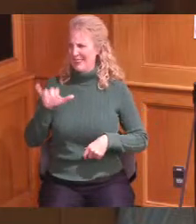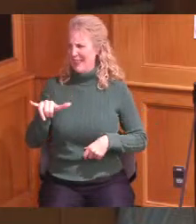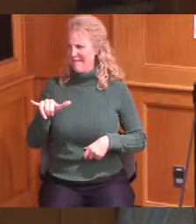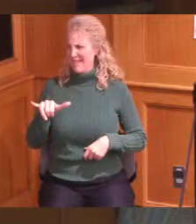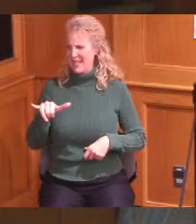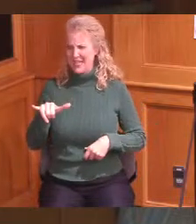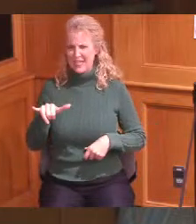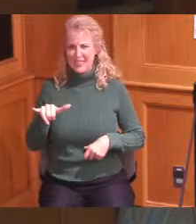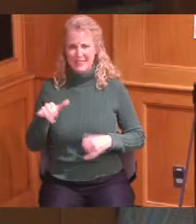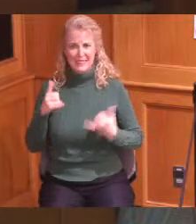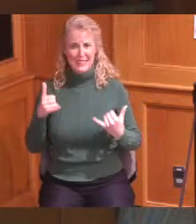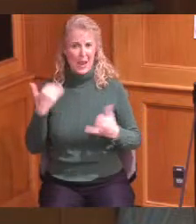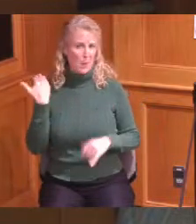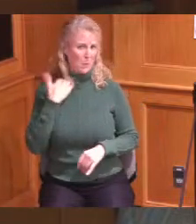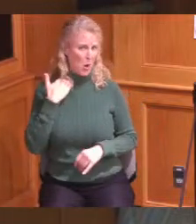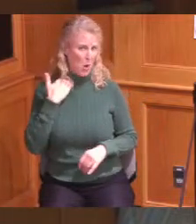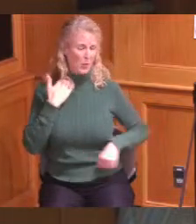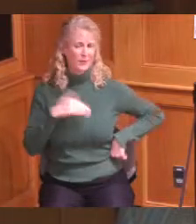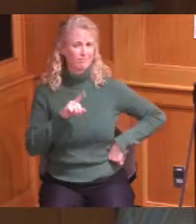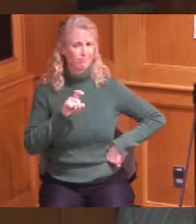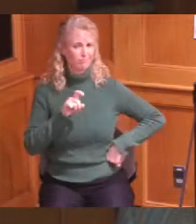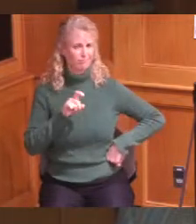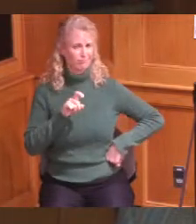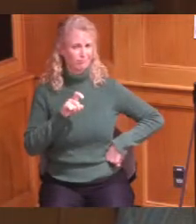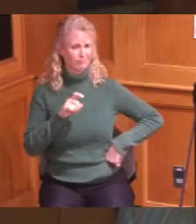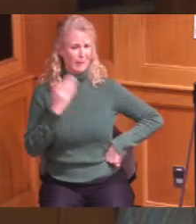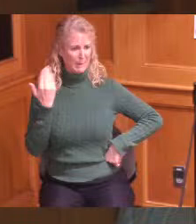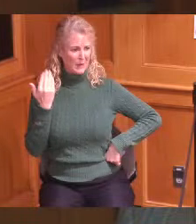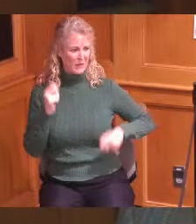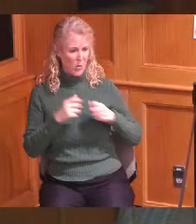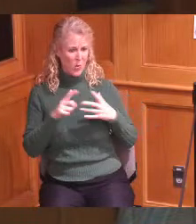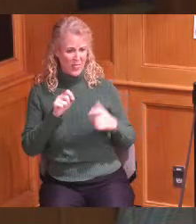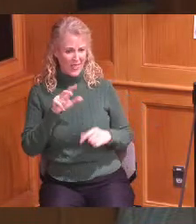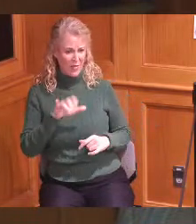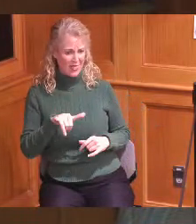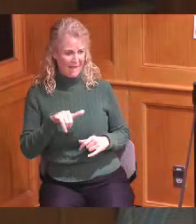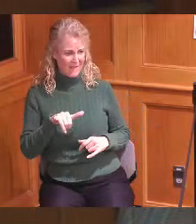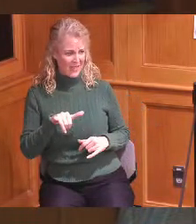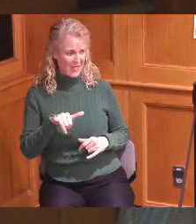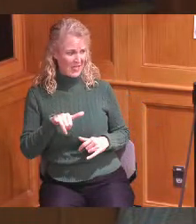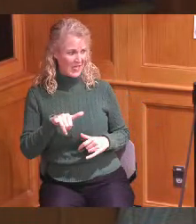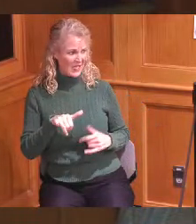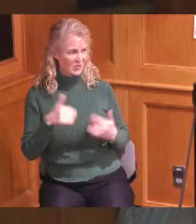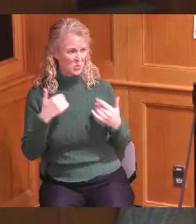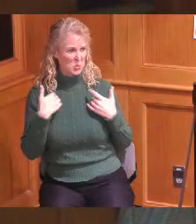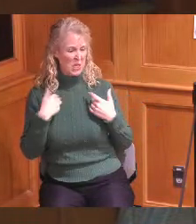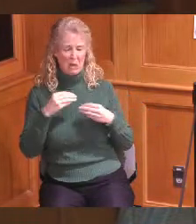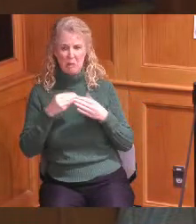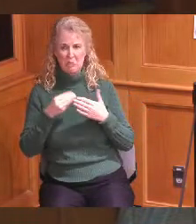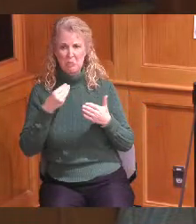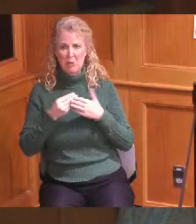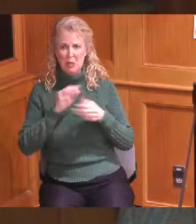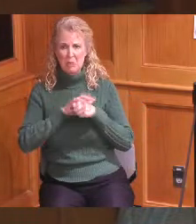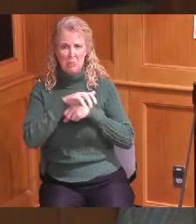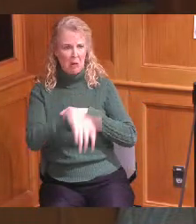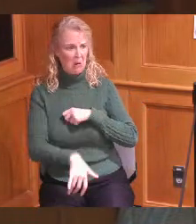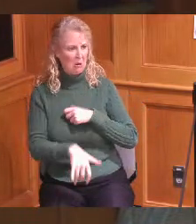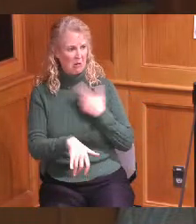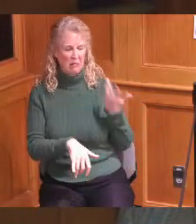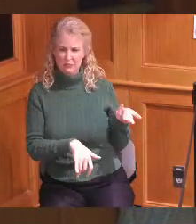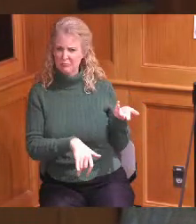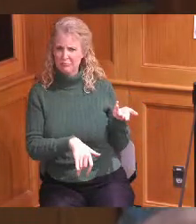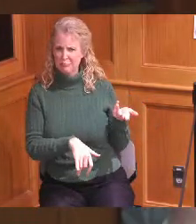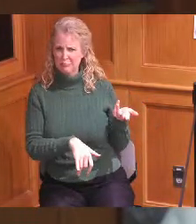a sudden now we broke. Right. But when we didn't have a levy, we were trying to come up and create programs to spend the $100